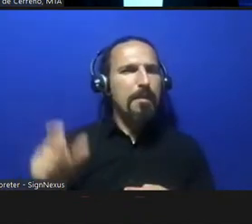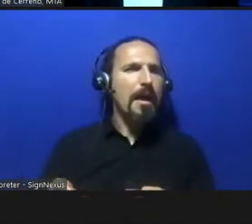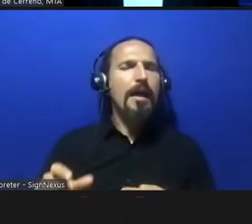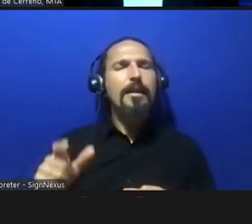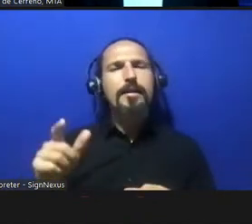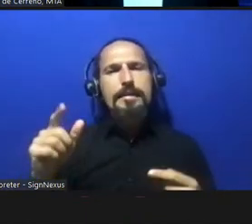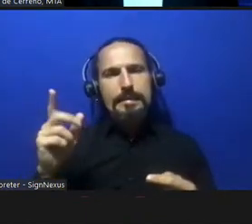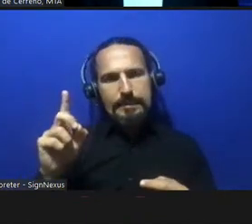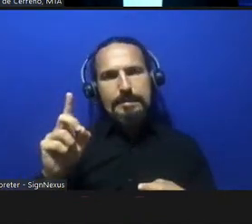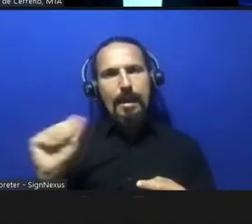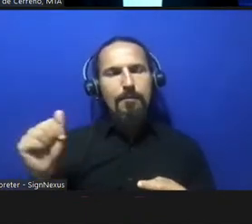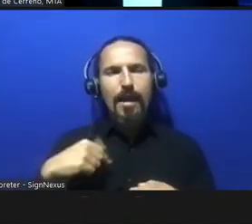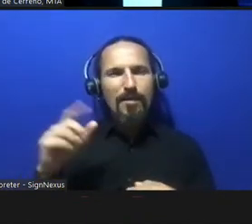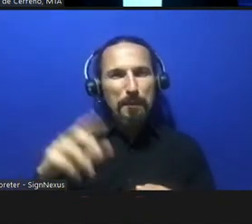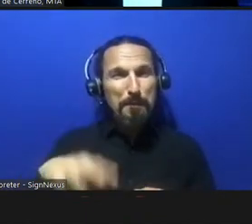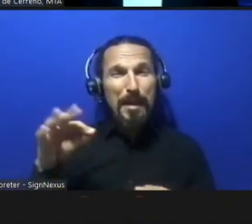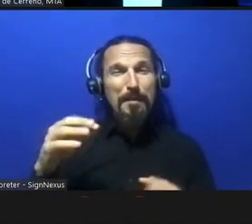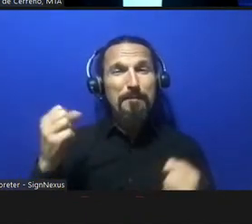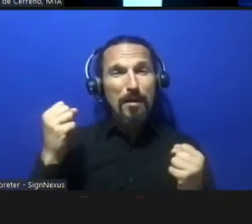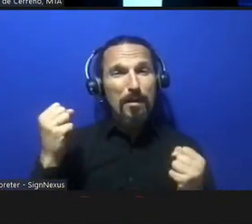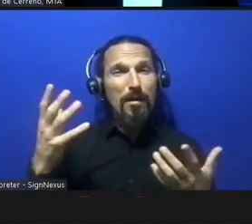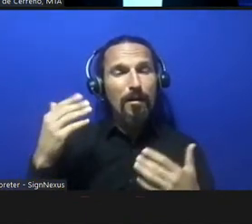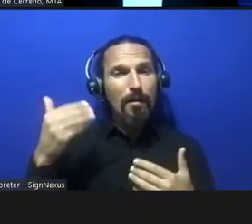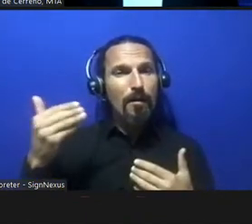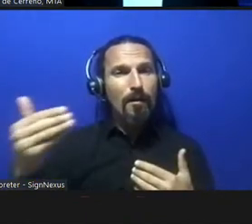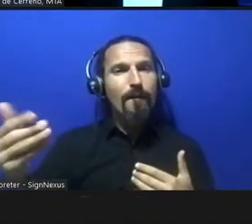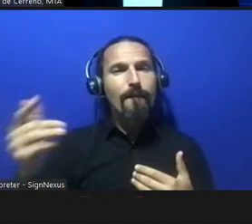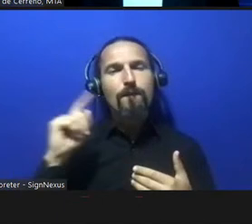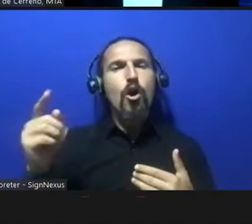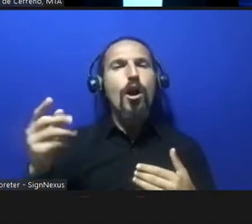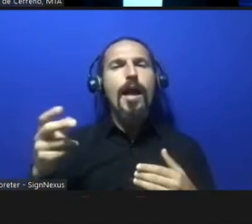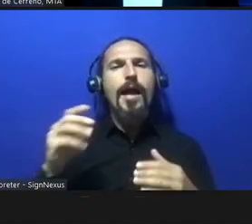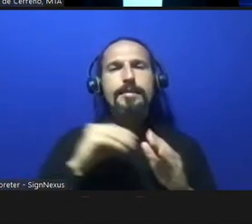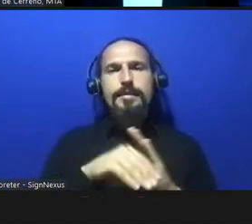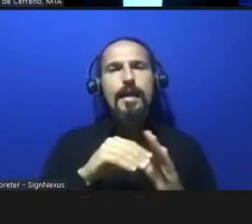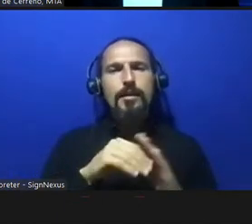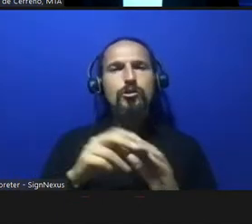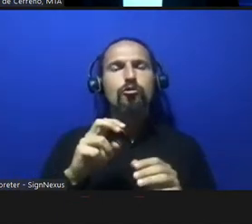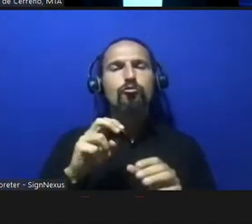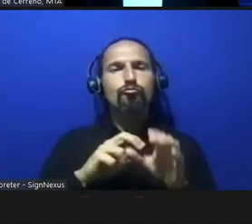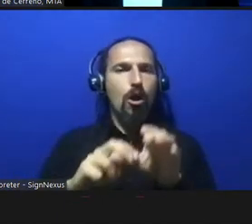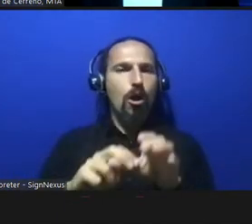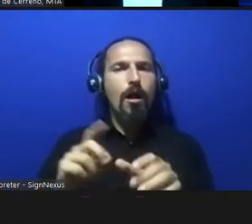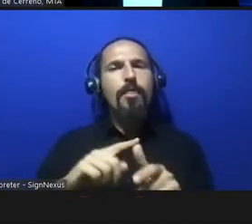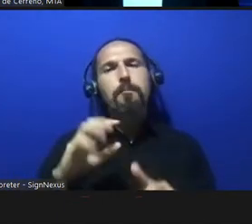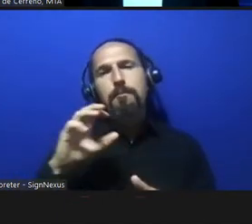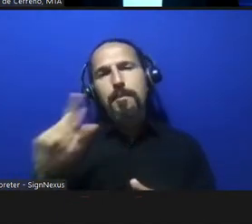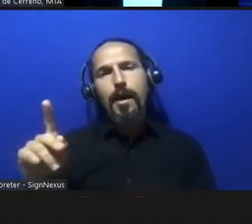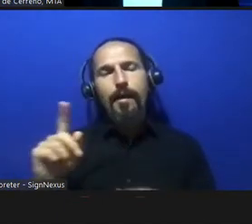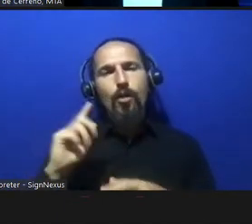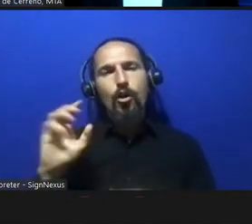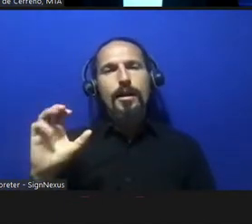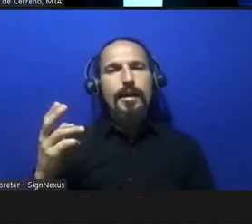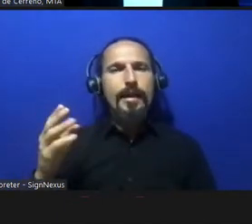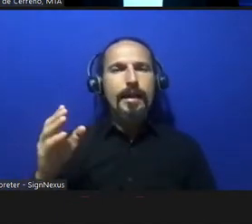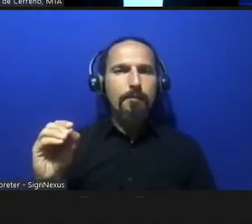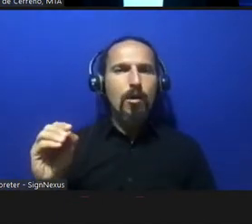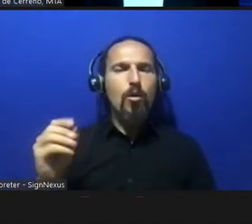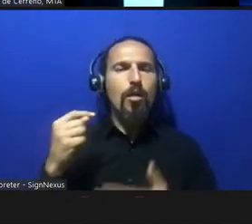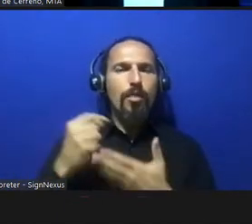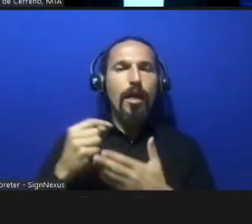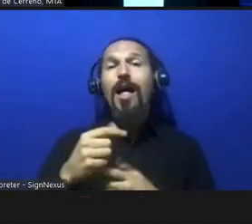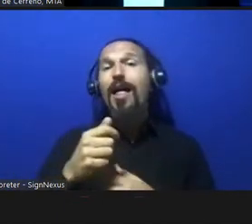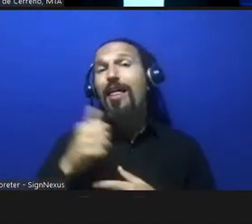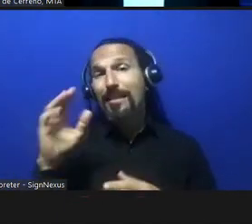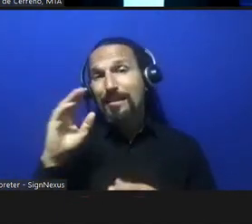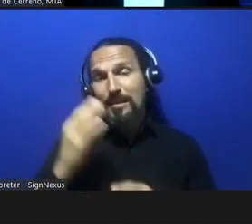i had to pick her up many times for accessories and take her back from the chemotherapy at the same time i had a son who